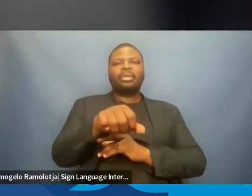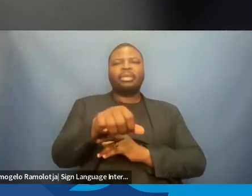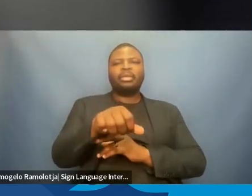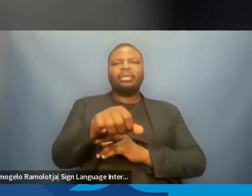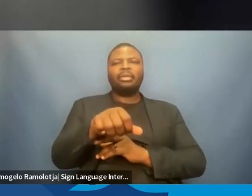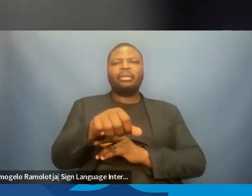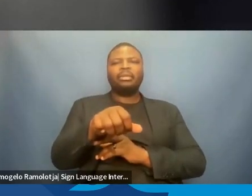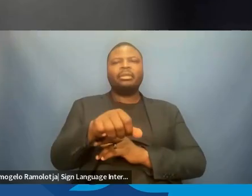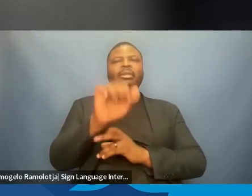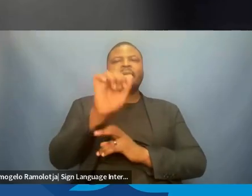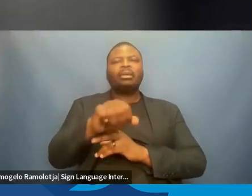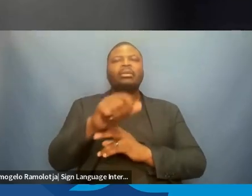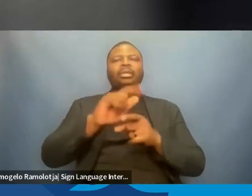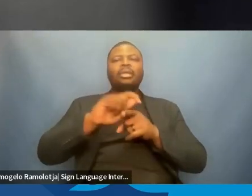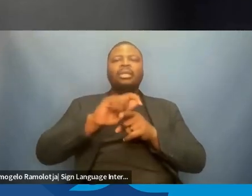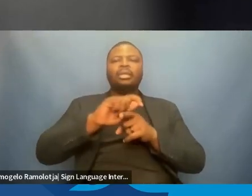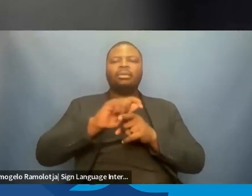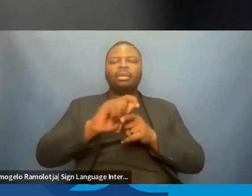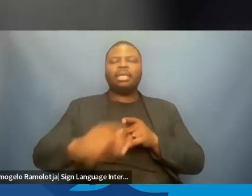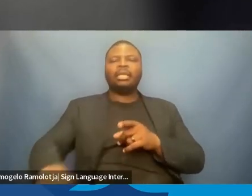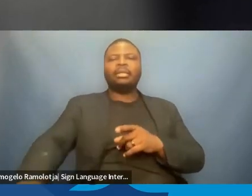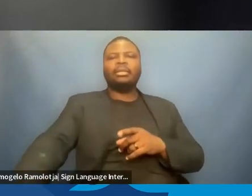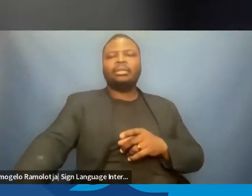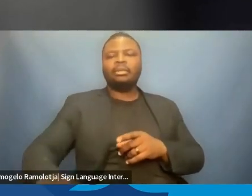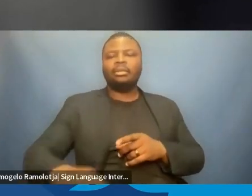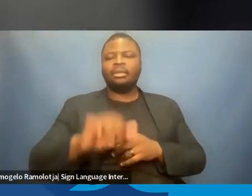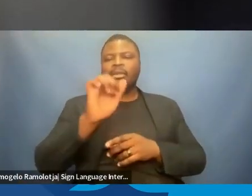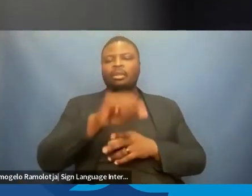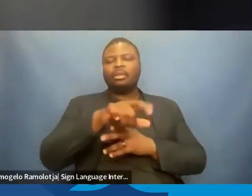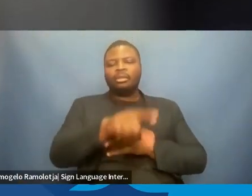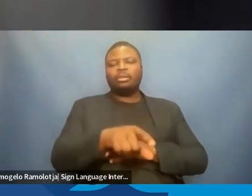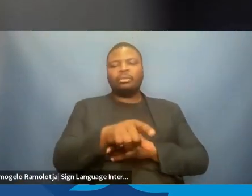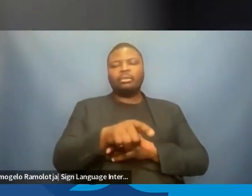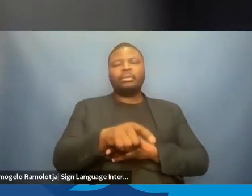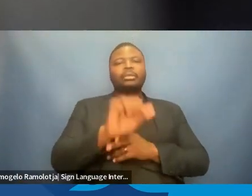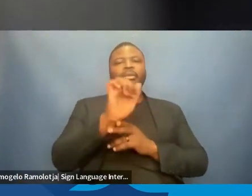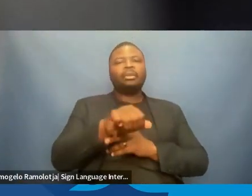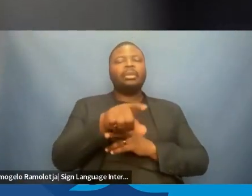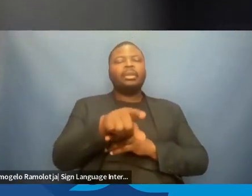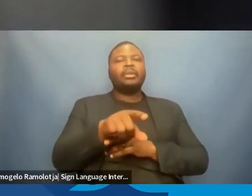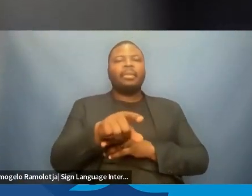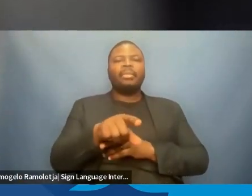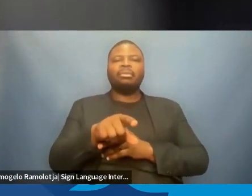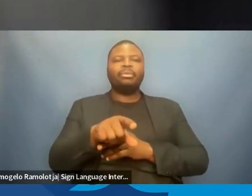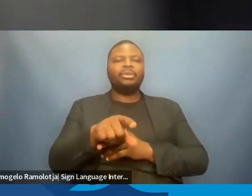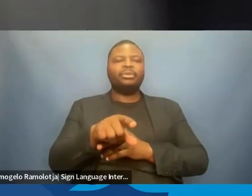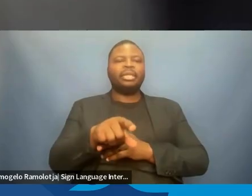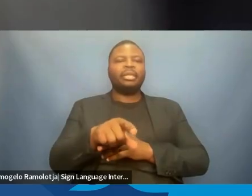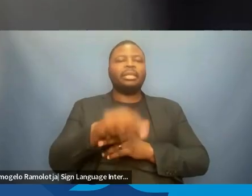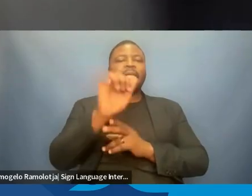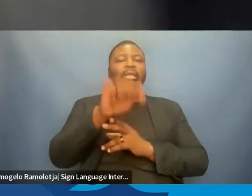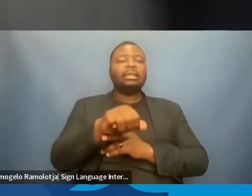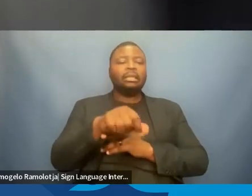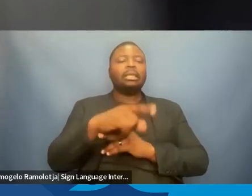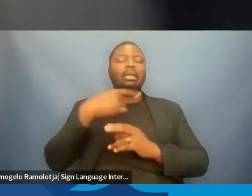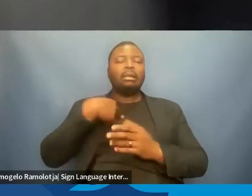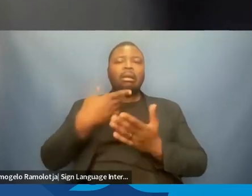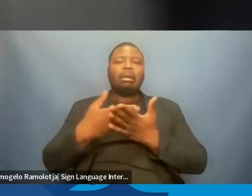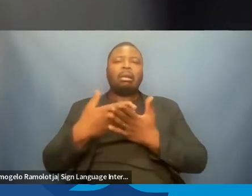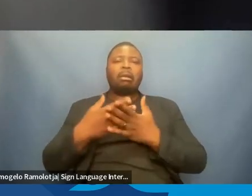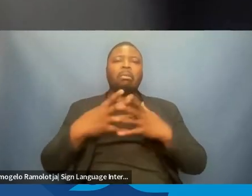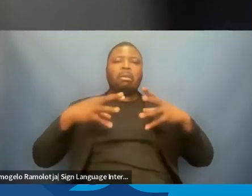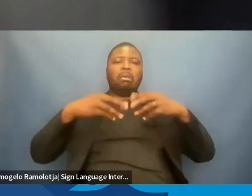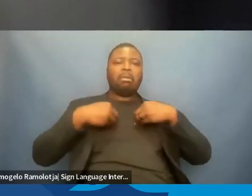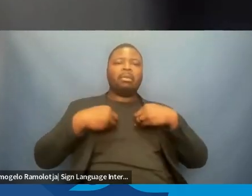education and training that needs to be done even at a primary healthcare level in order for this to be adopted into a